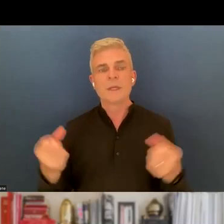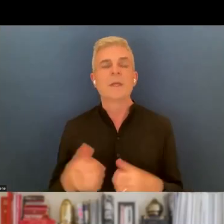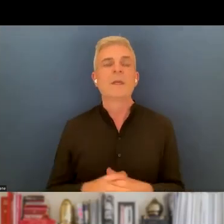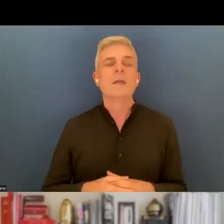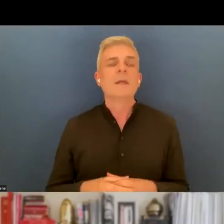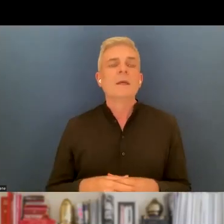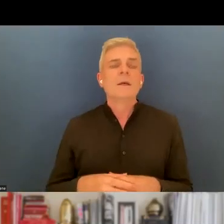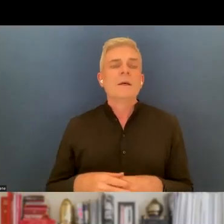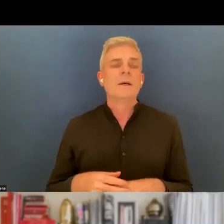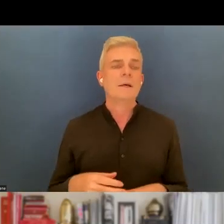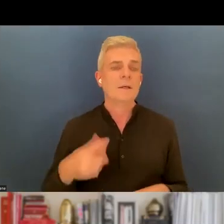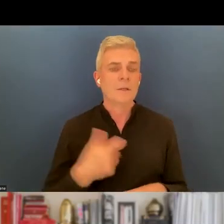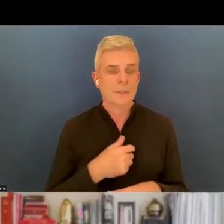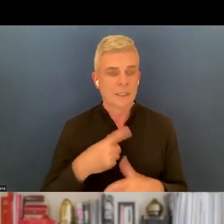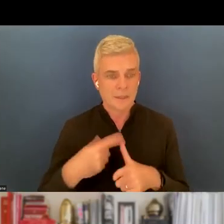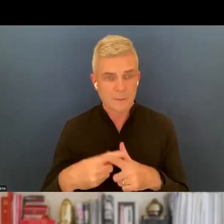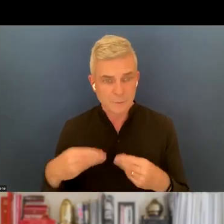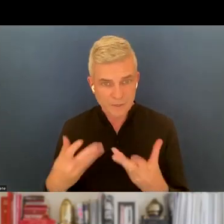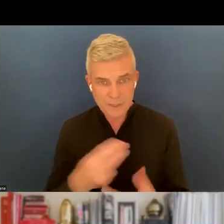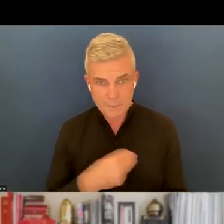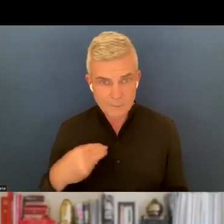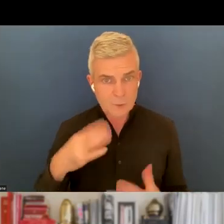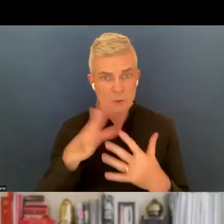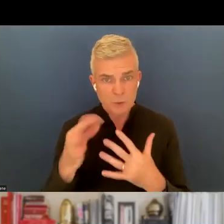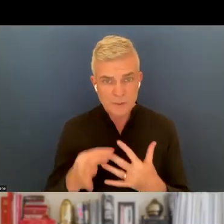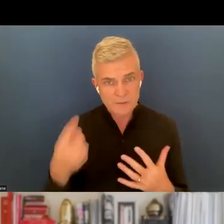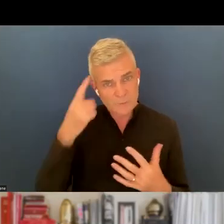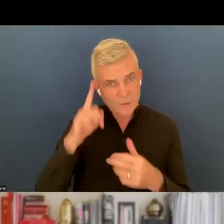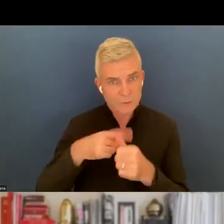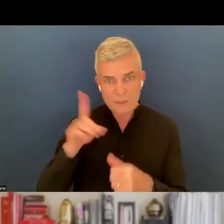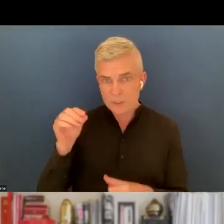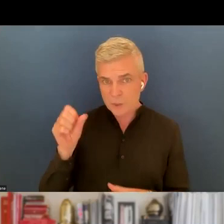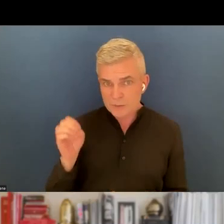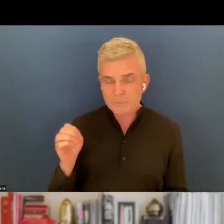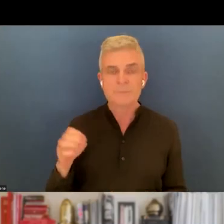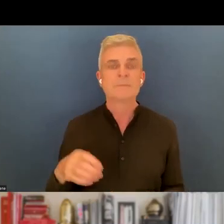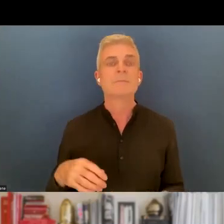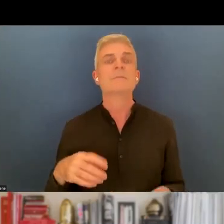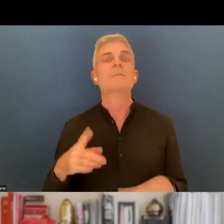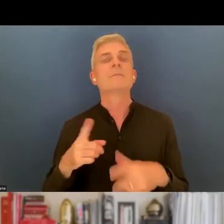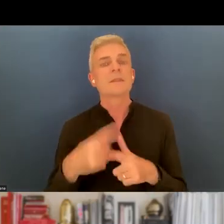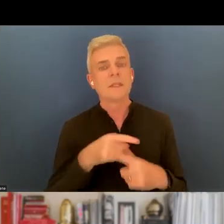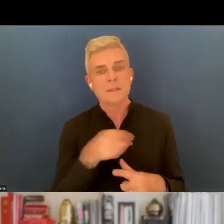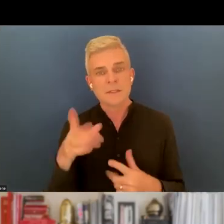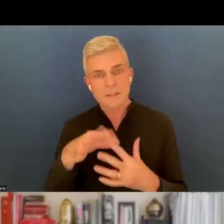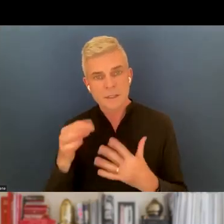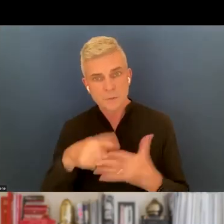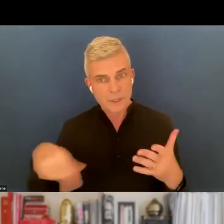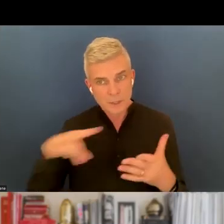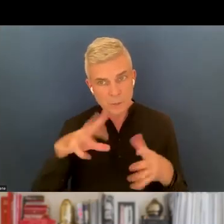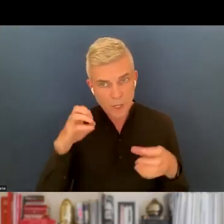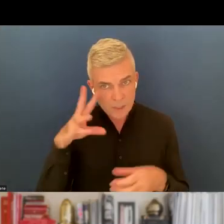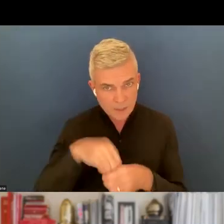some choices to choose from for their first dose. They then select what they want to participate in. We always